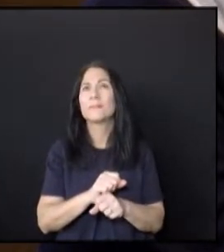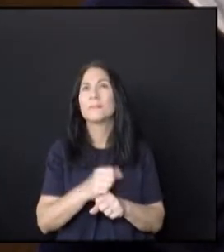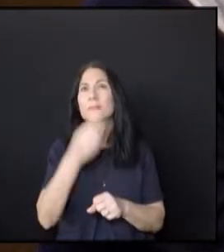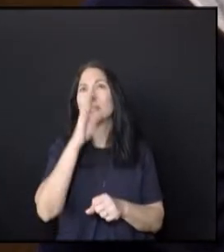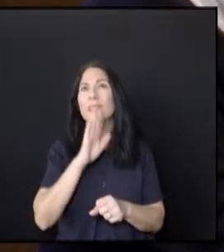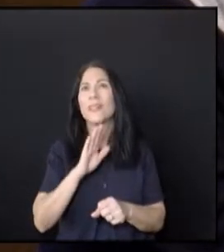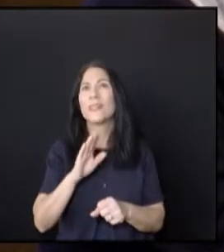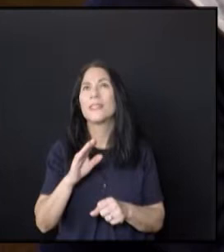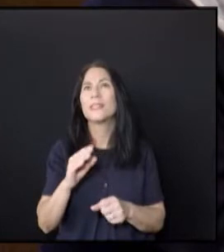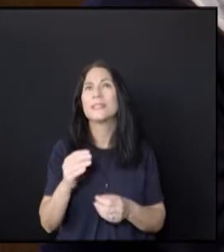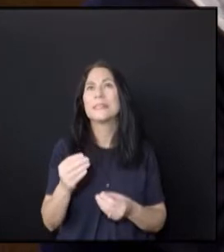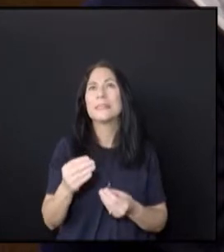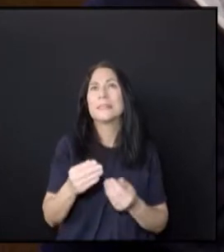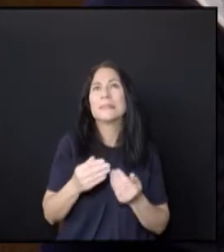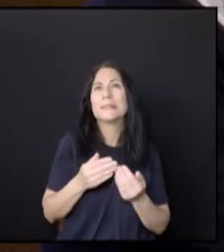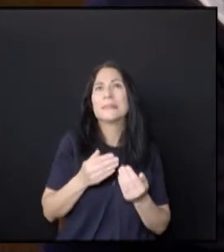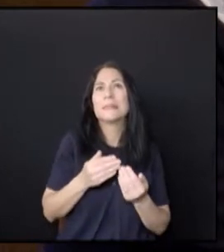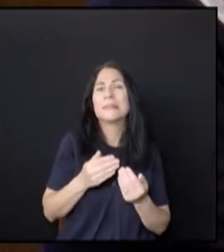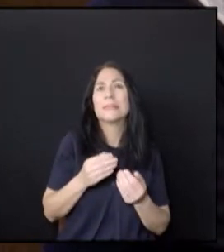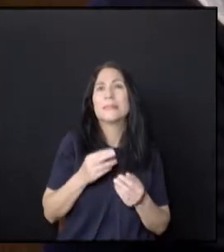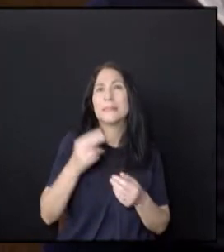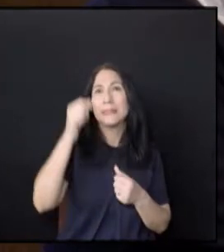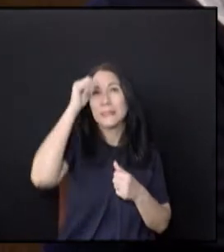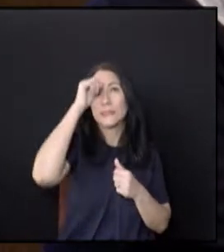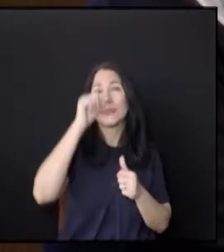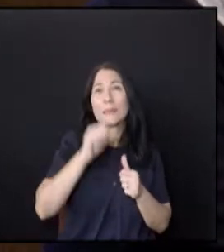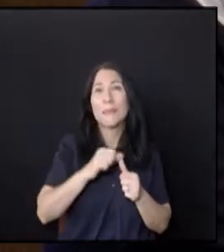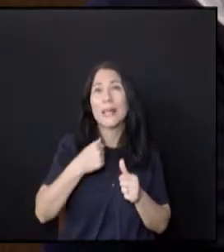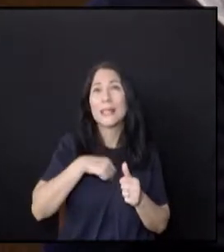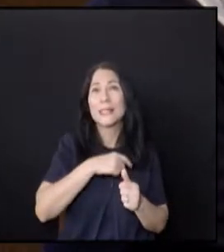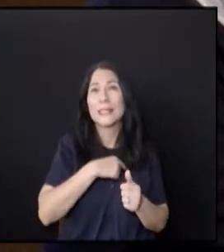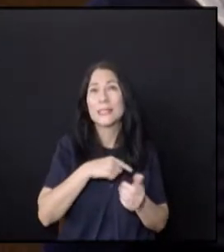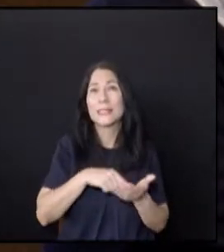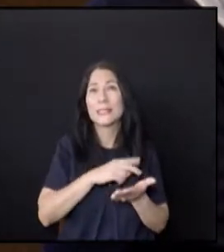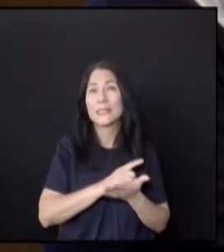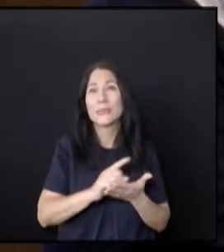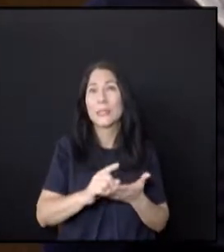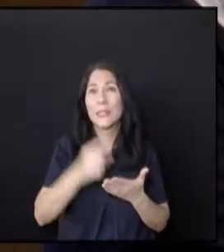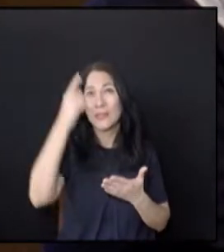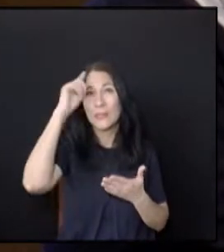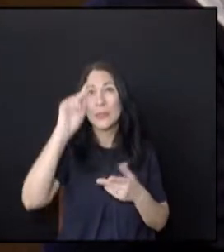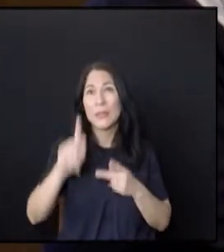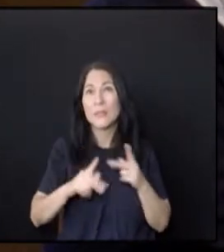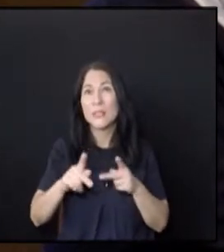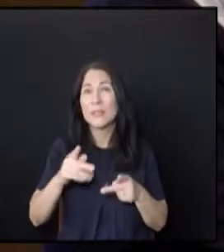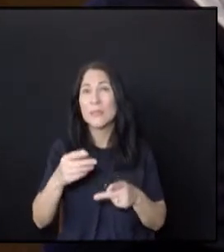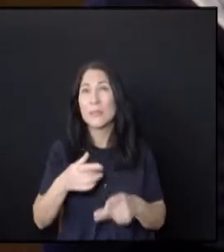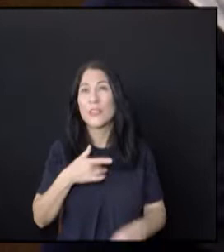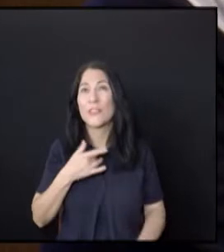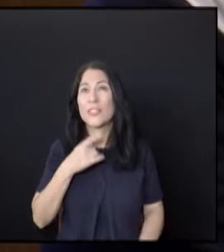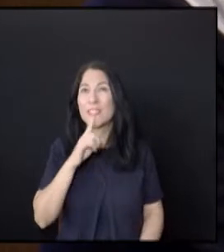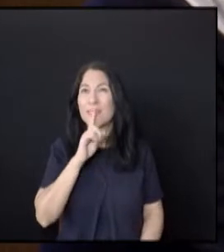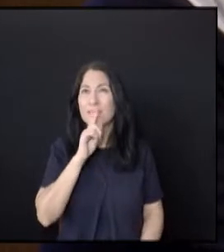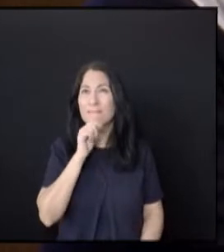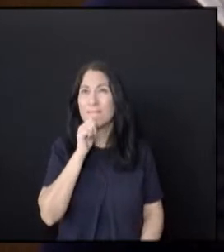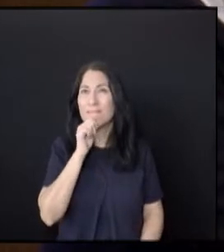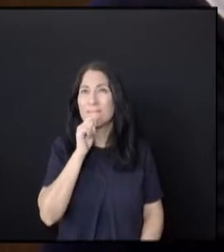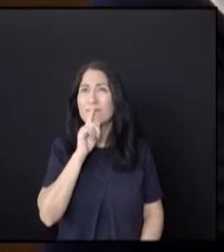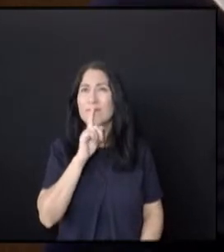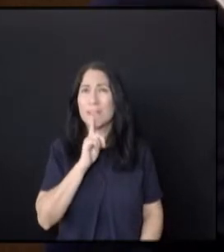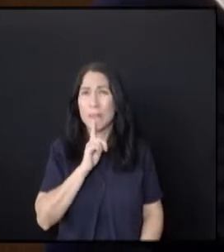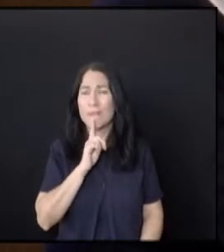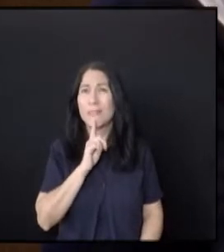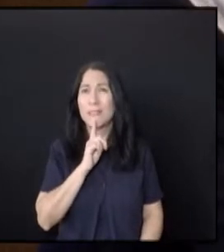God, gently remind us, even this week, for those of us who are feeling lonely, to be reminded that your presence